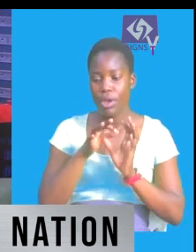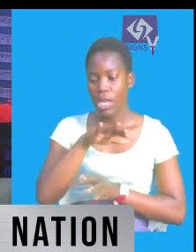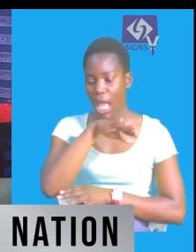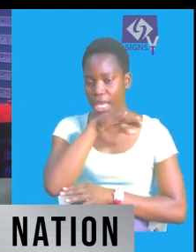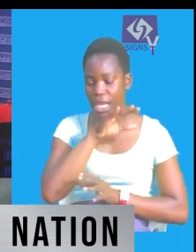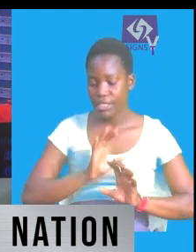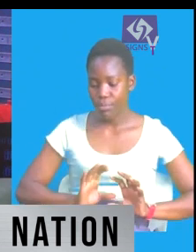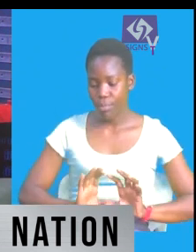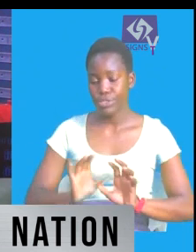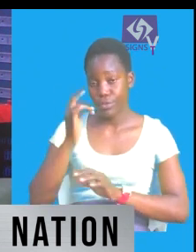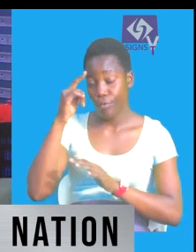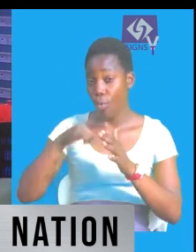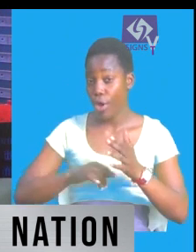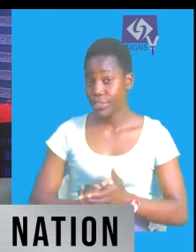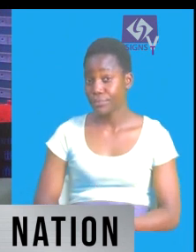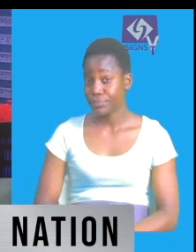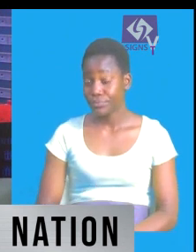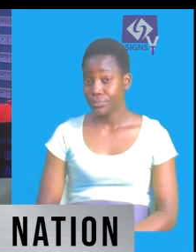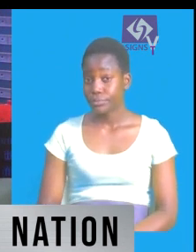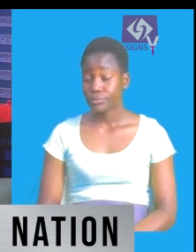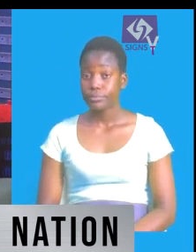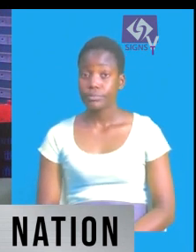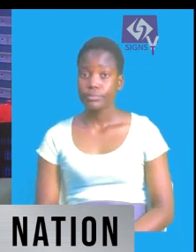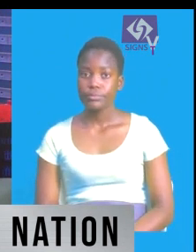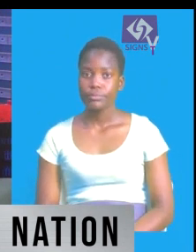pushing for, is that